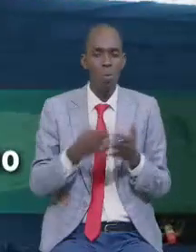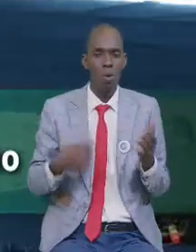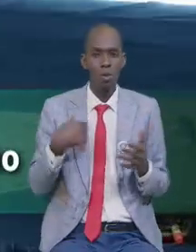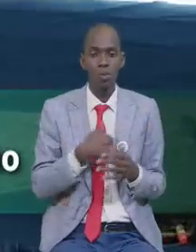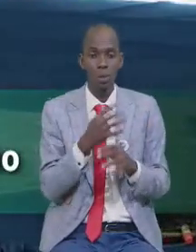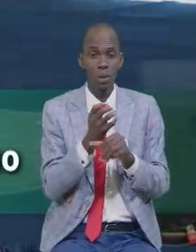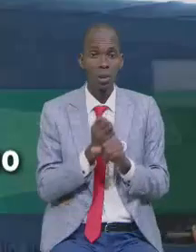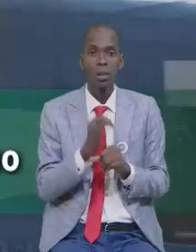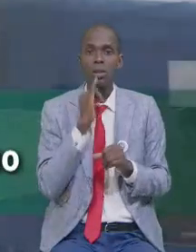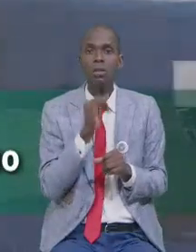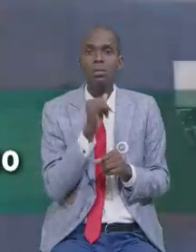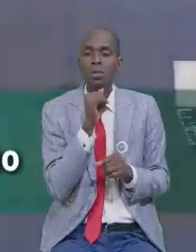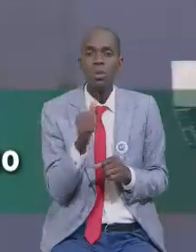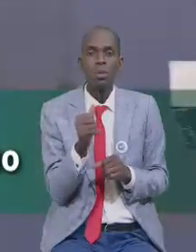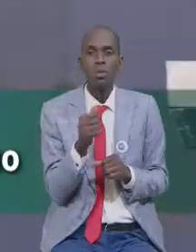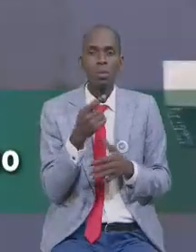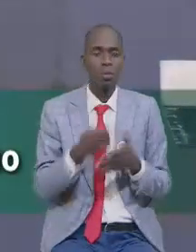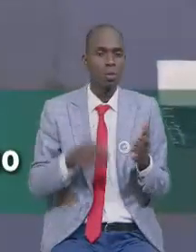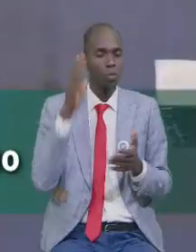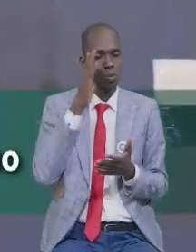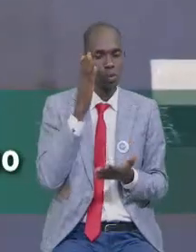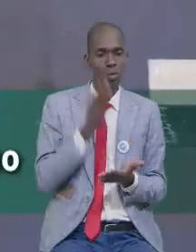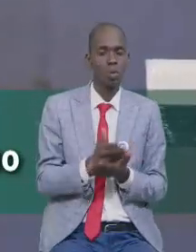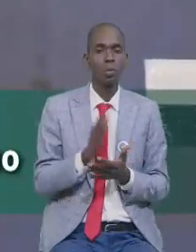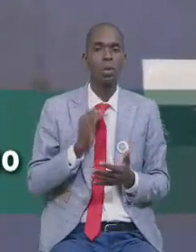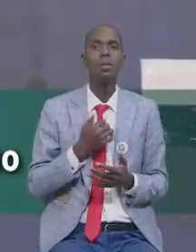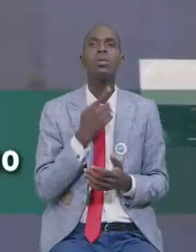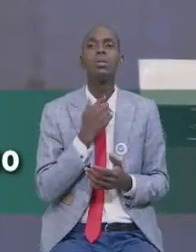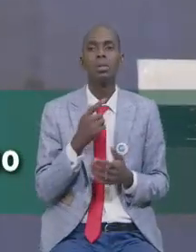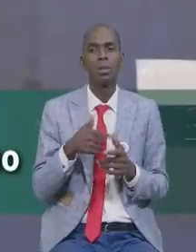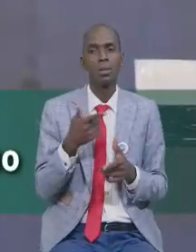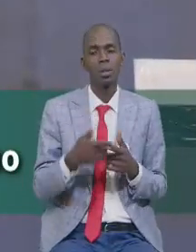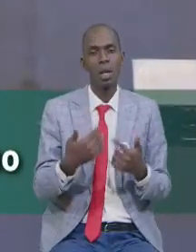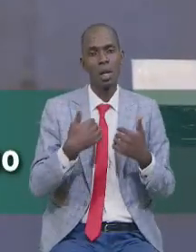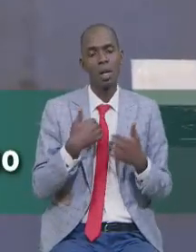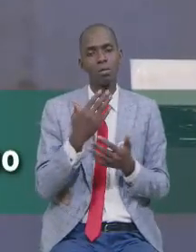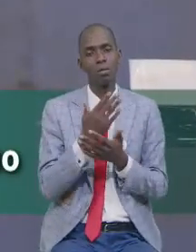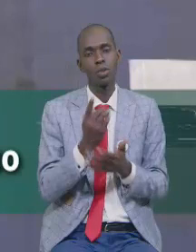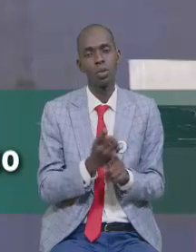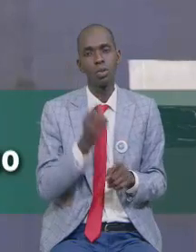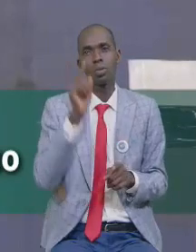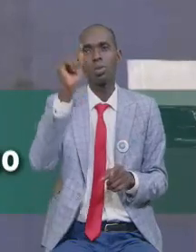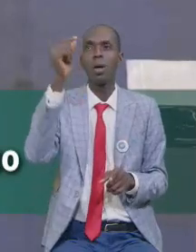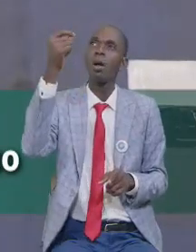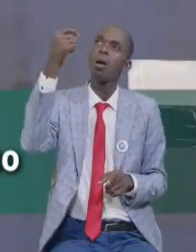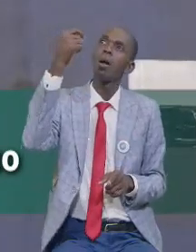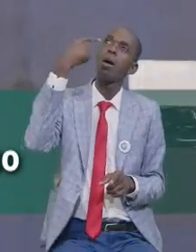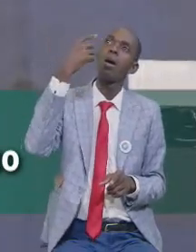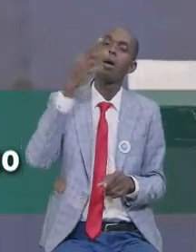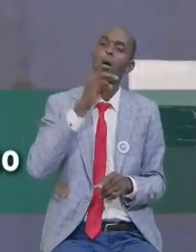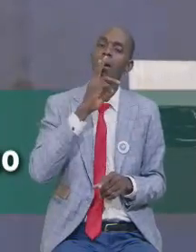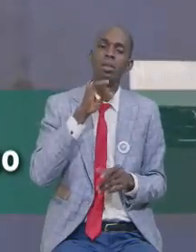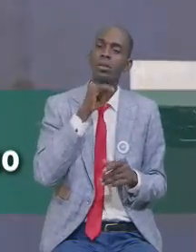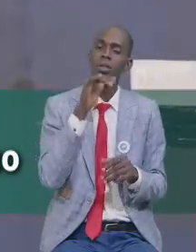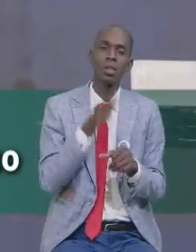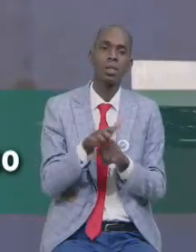not, want to quench our thirst and then we have a drop of water and it doesn't do much. What we receive